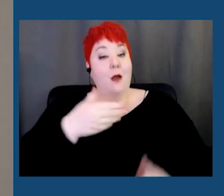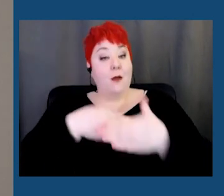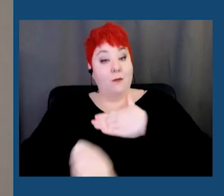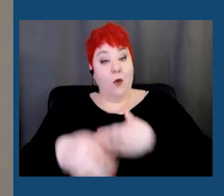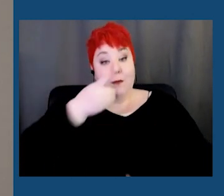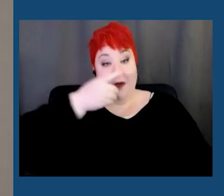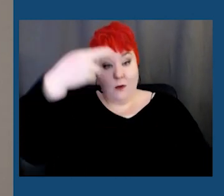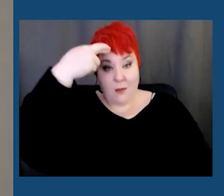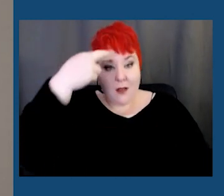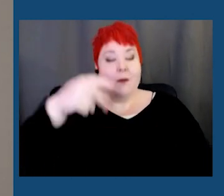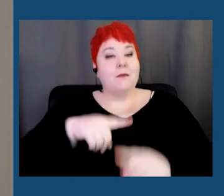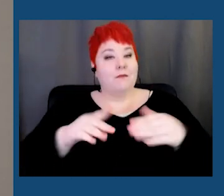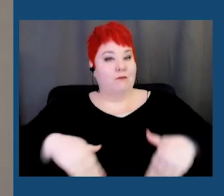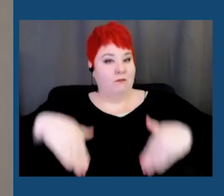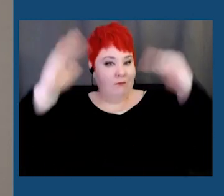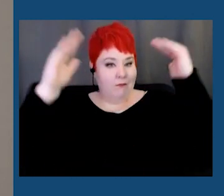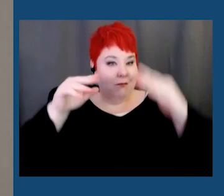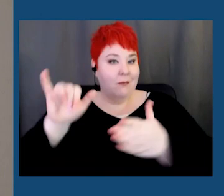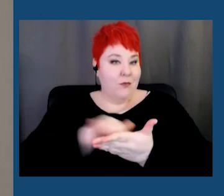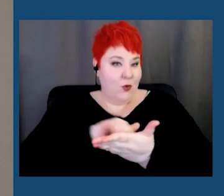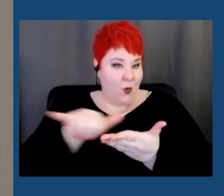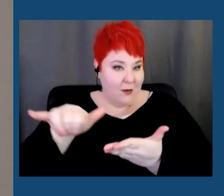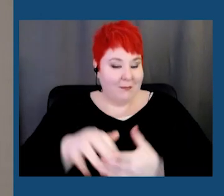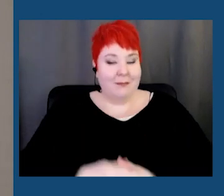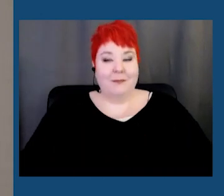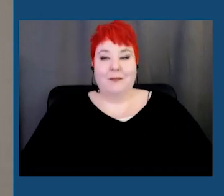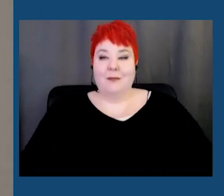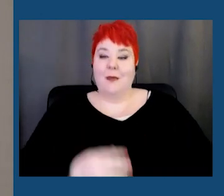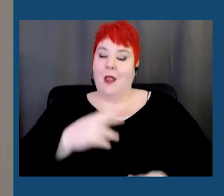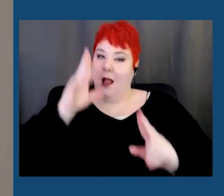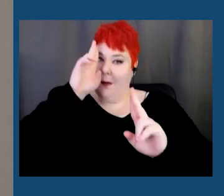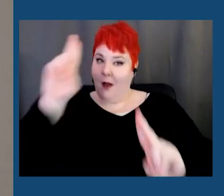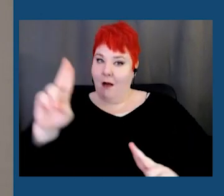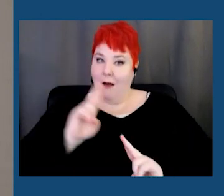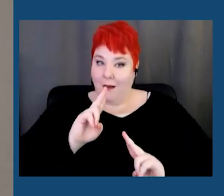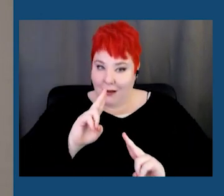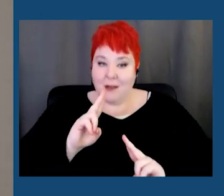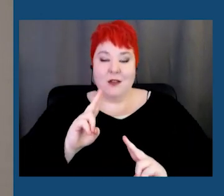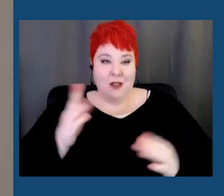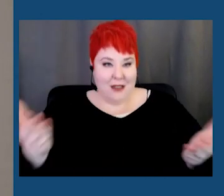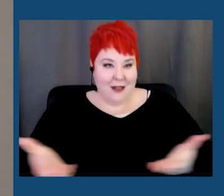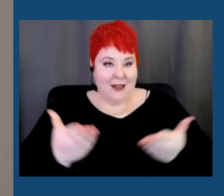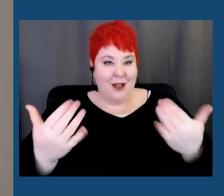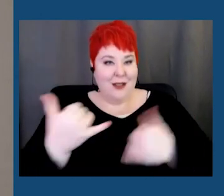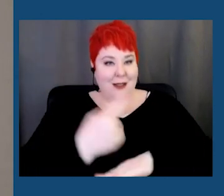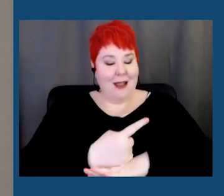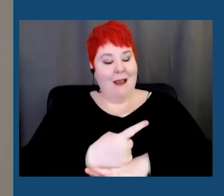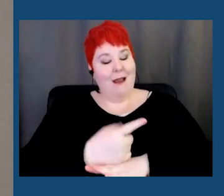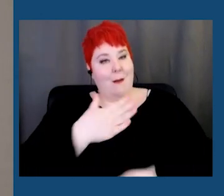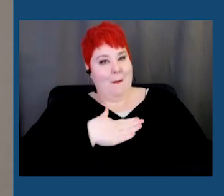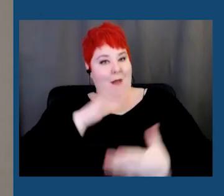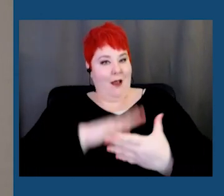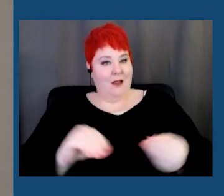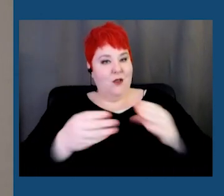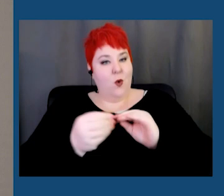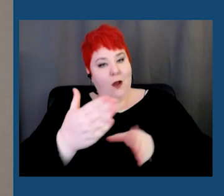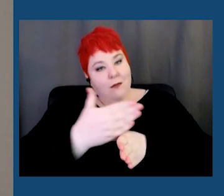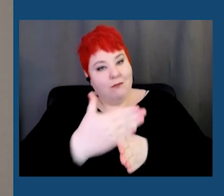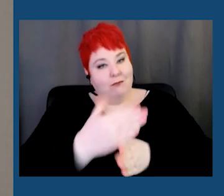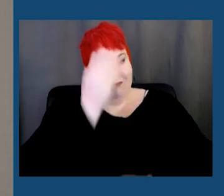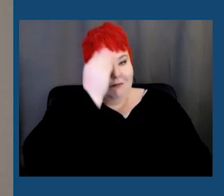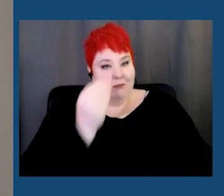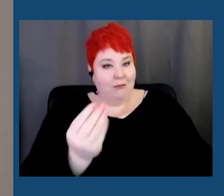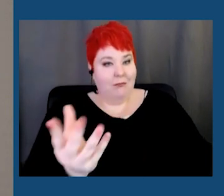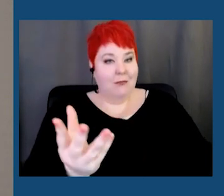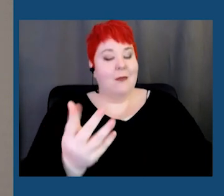but raised in New York. I'm honored to be here today to share my story with you and be here to fight